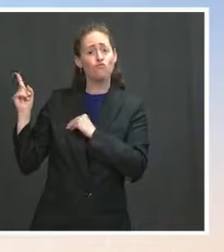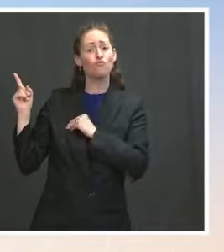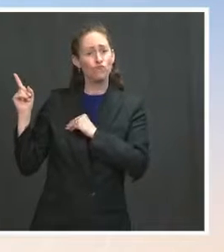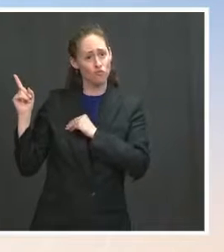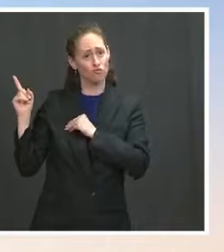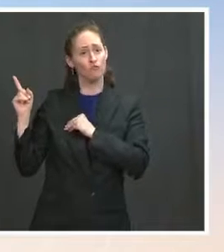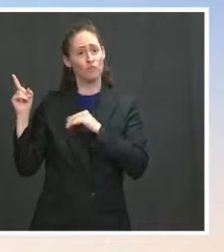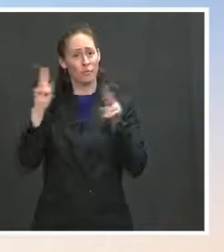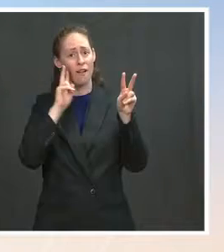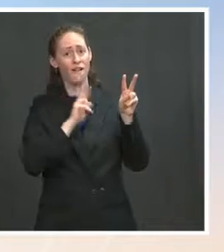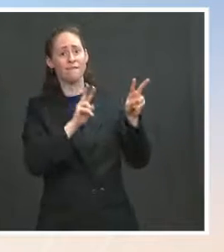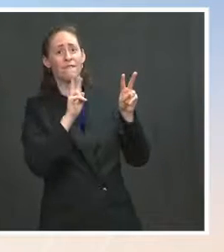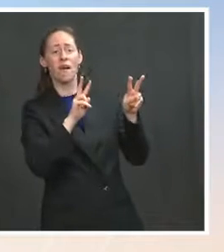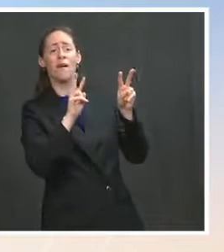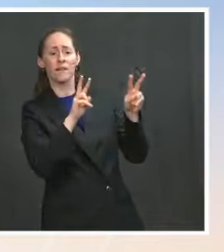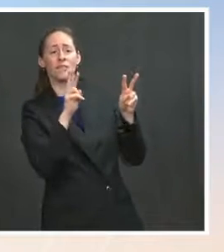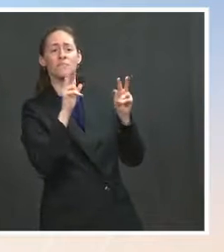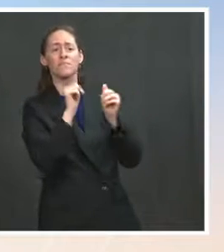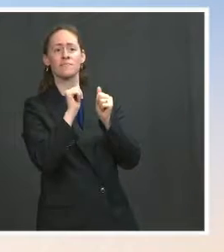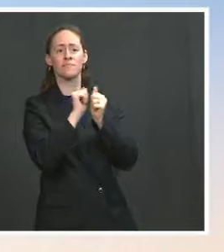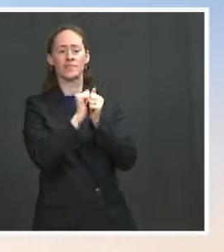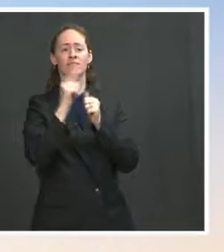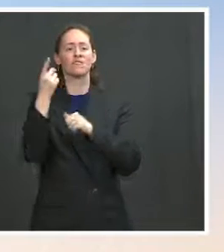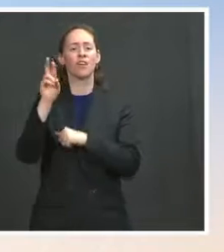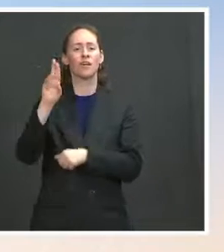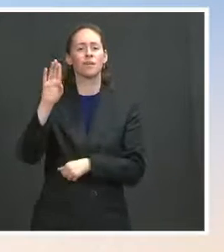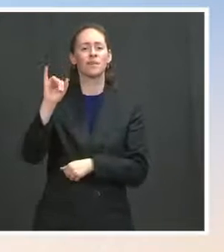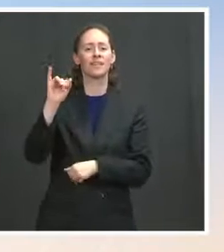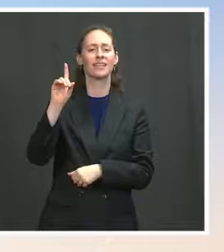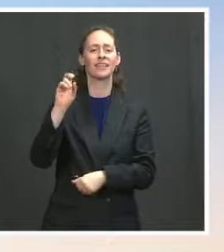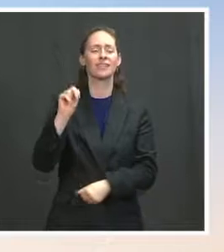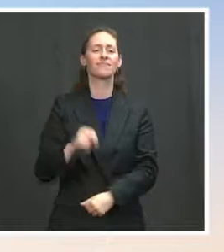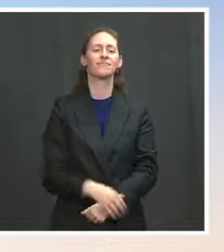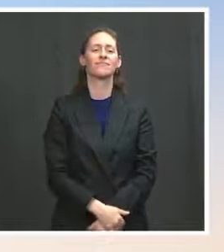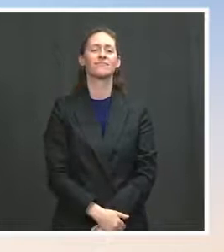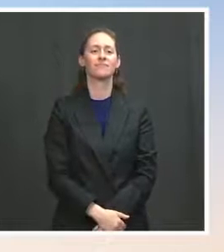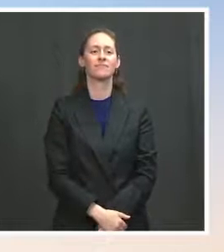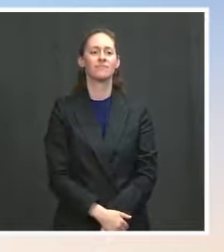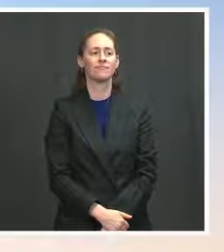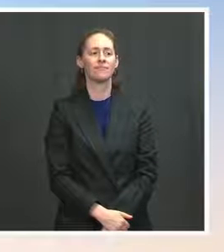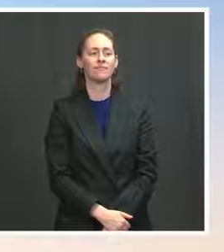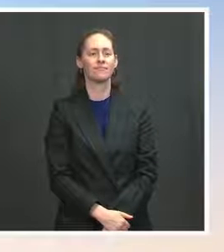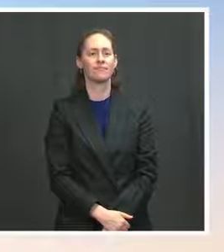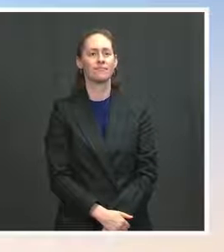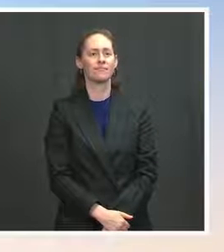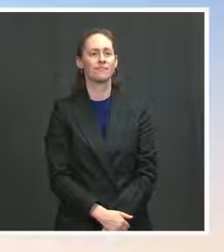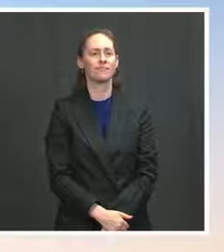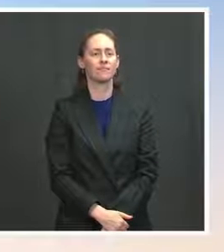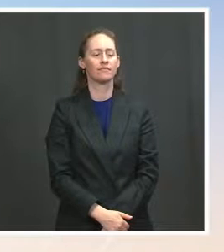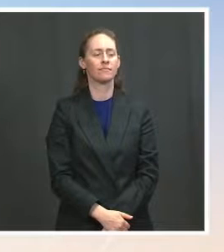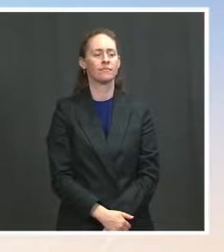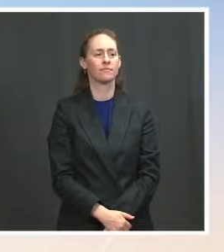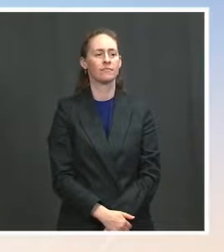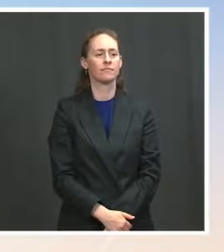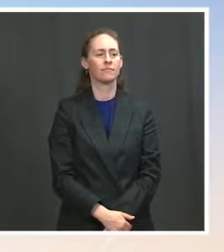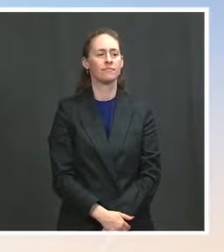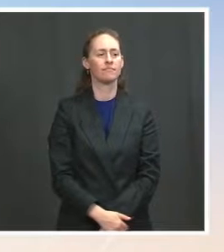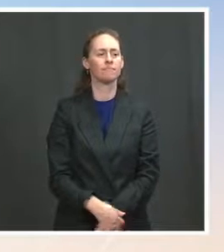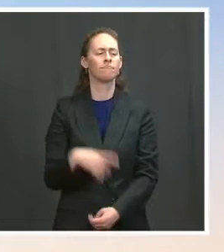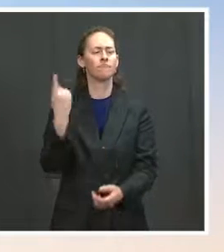with Dr. Biden as well on a couple days into his trip. In Tulsa, the president talked about the American Jobs Plan and what it does